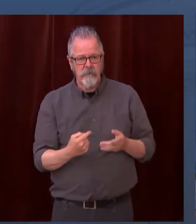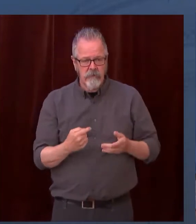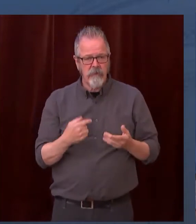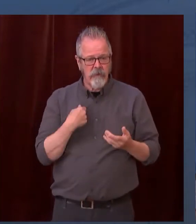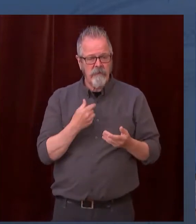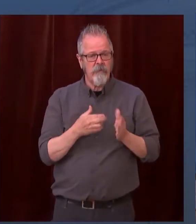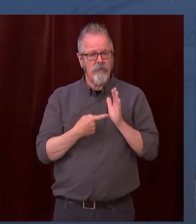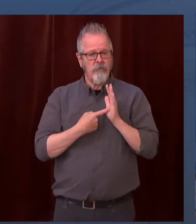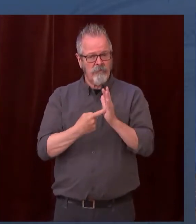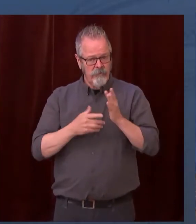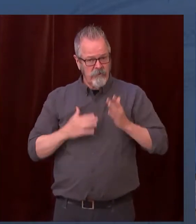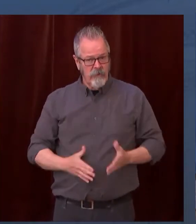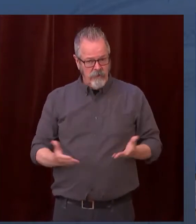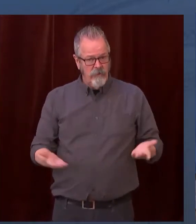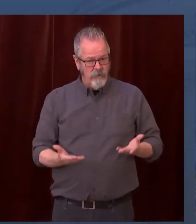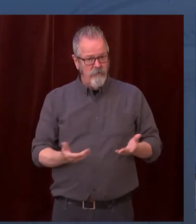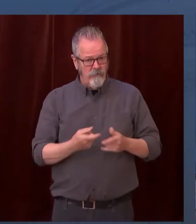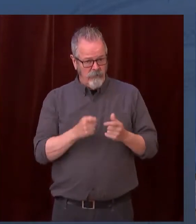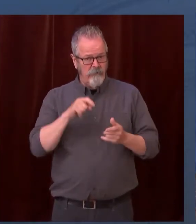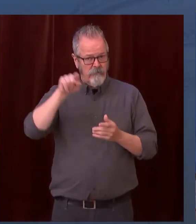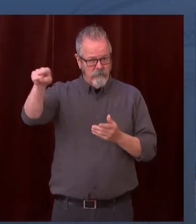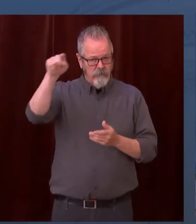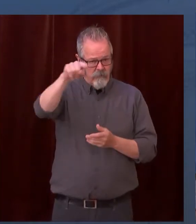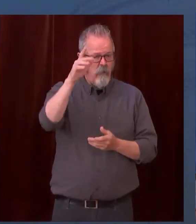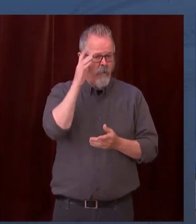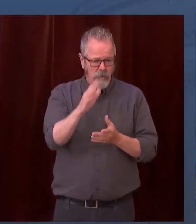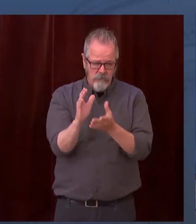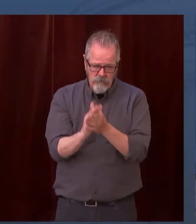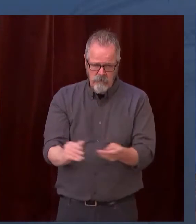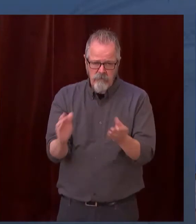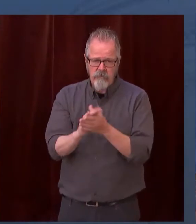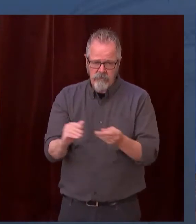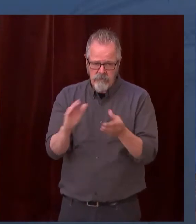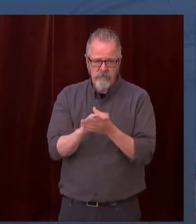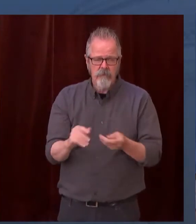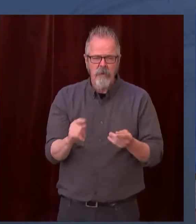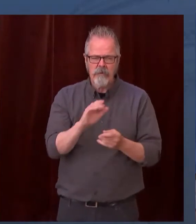seeing the leadership in Central Washington rise up